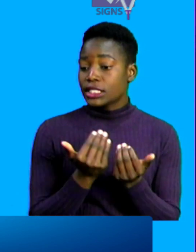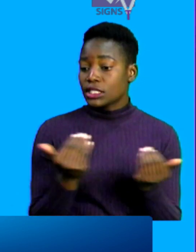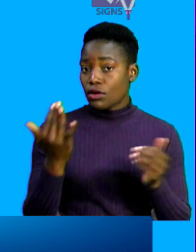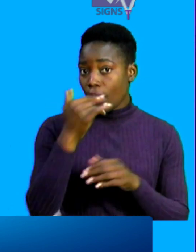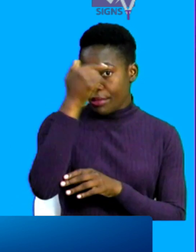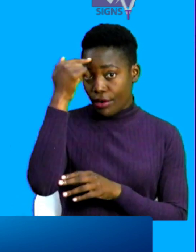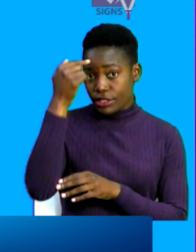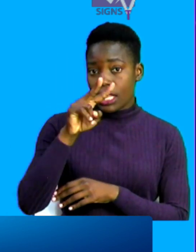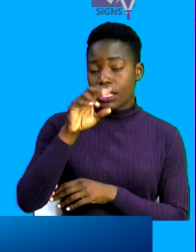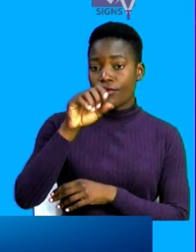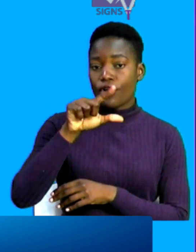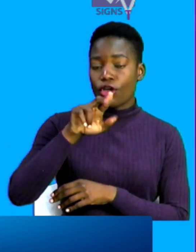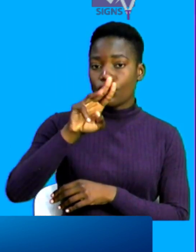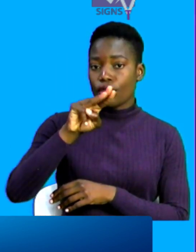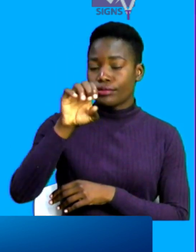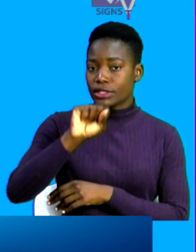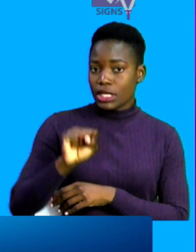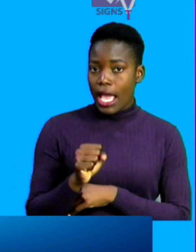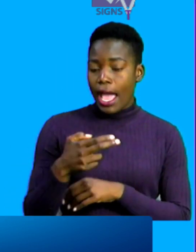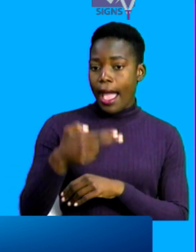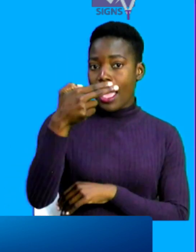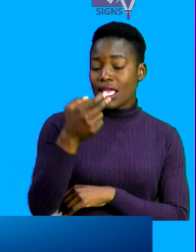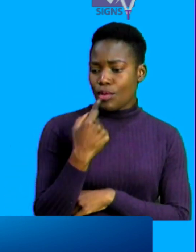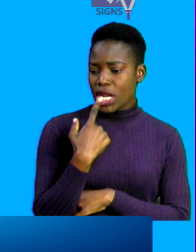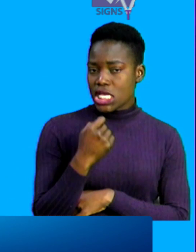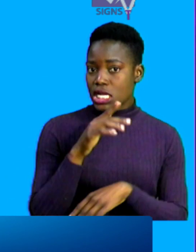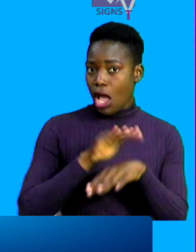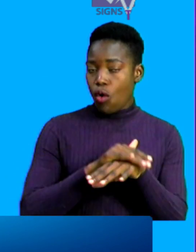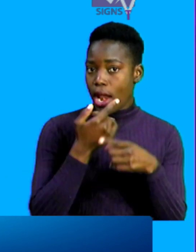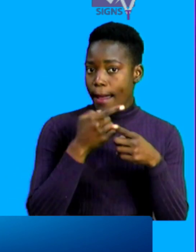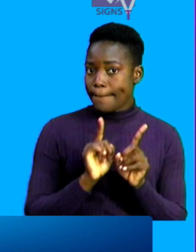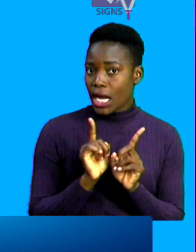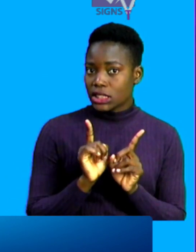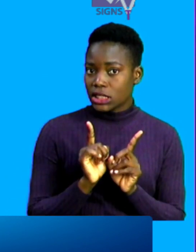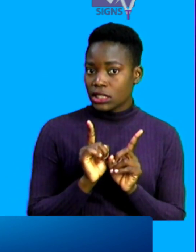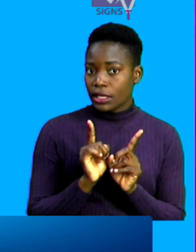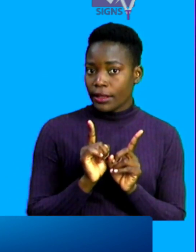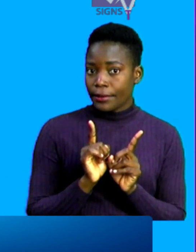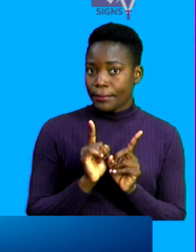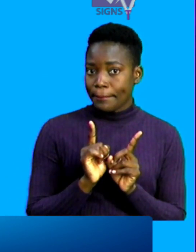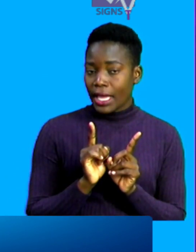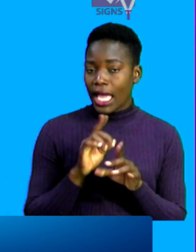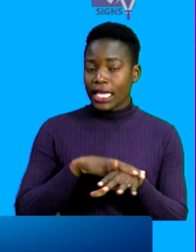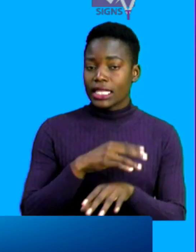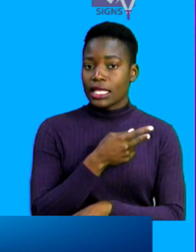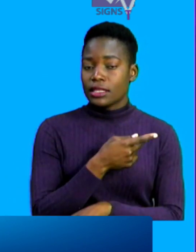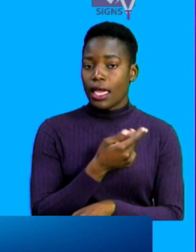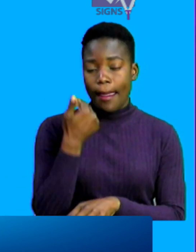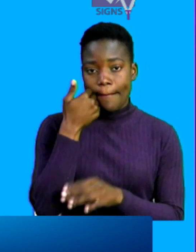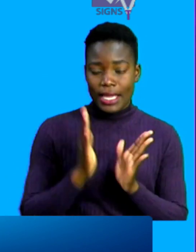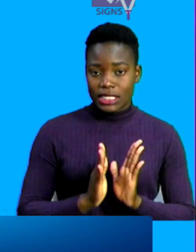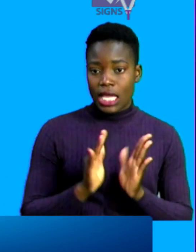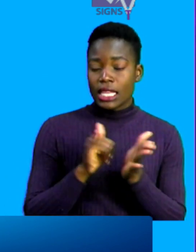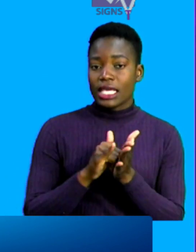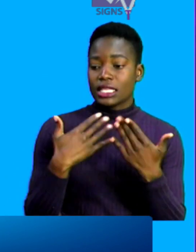the volumes are quite high. Medicine can be very good, but the last point of actually getting with the patient can be the limiting thing. Those are the things